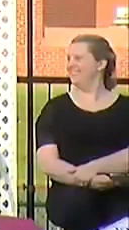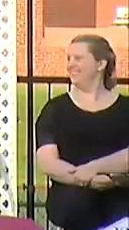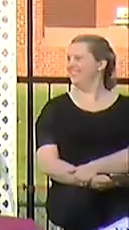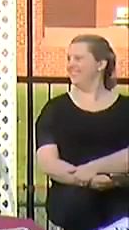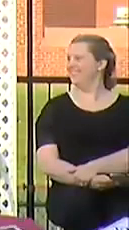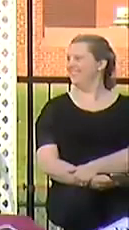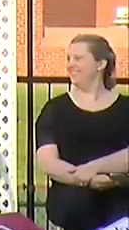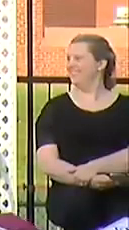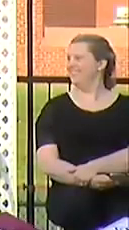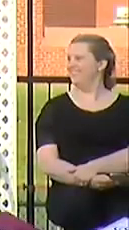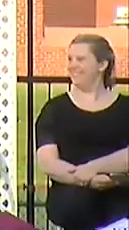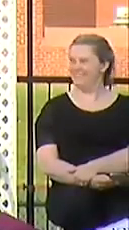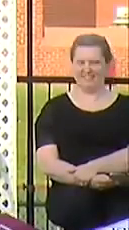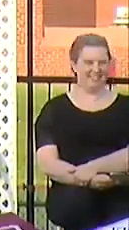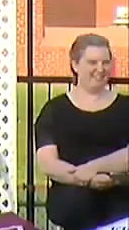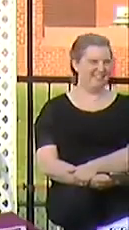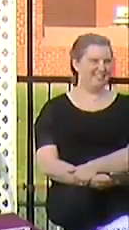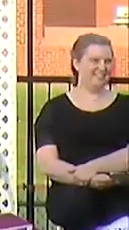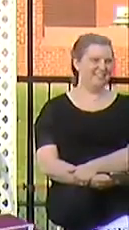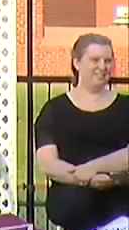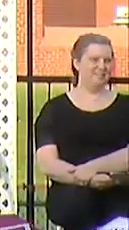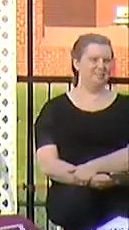Megan Marie Wasick.